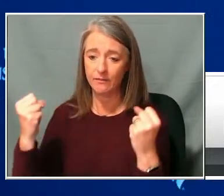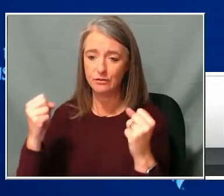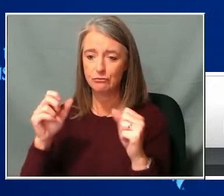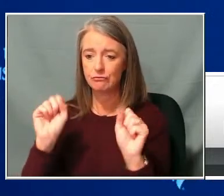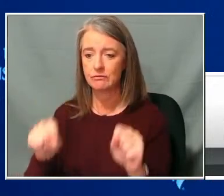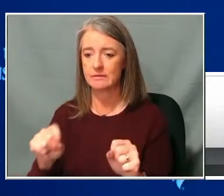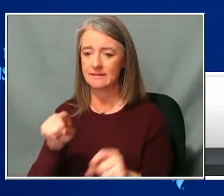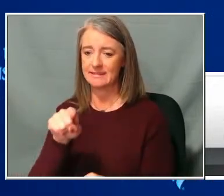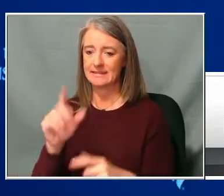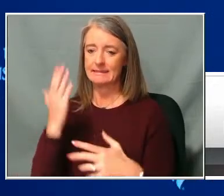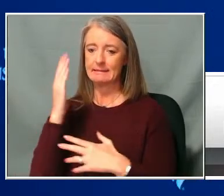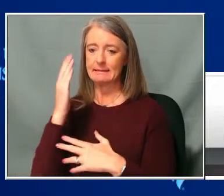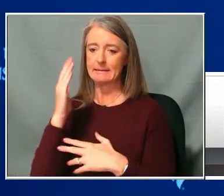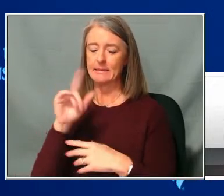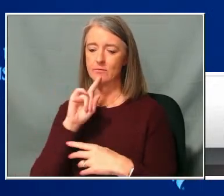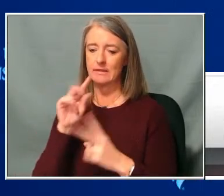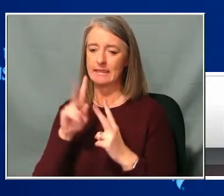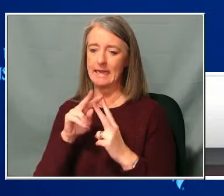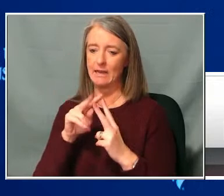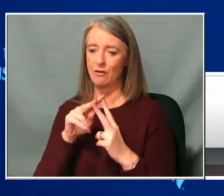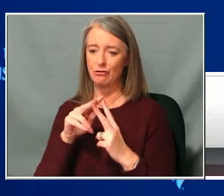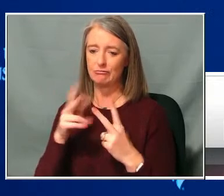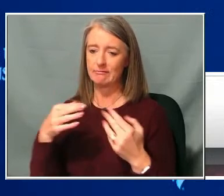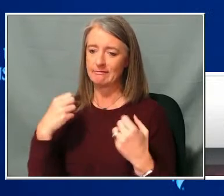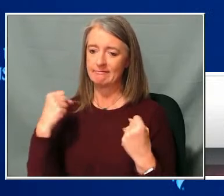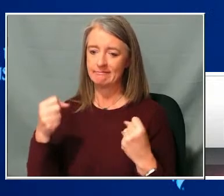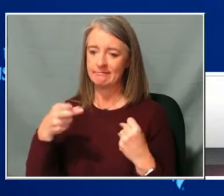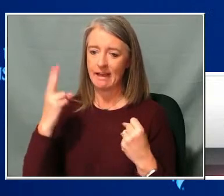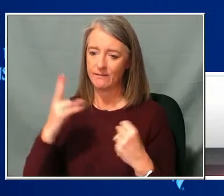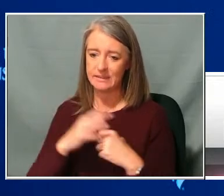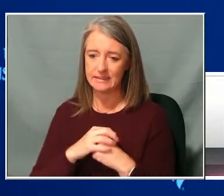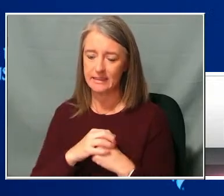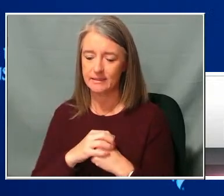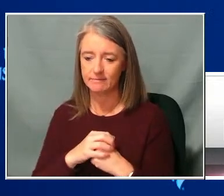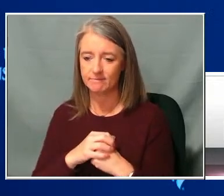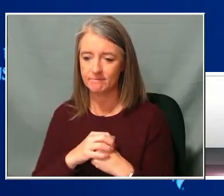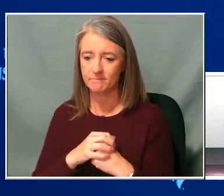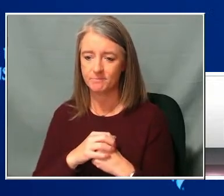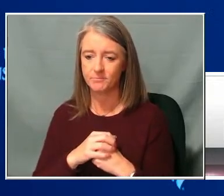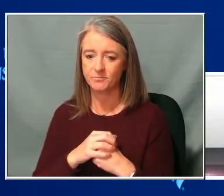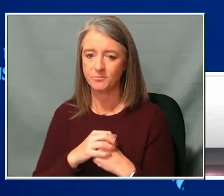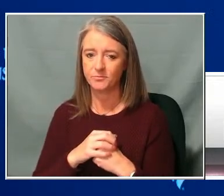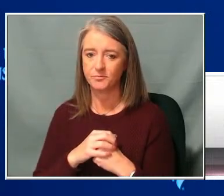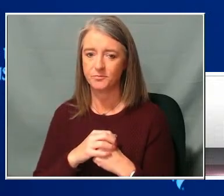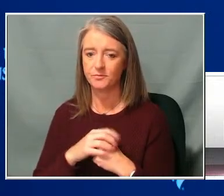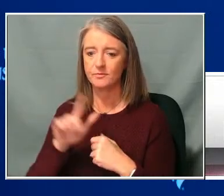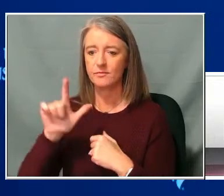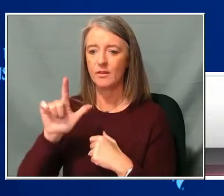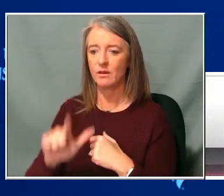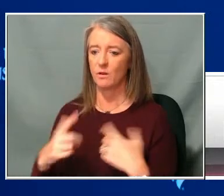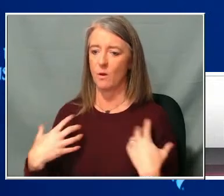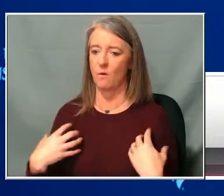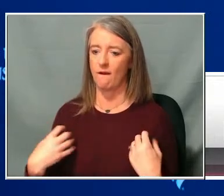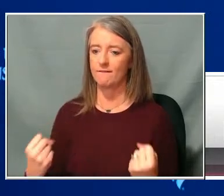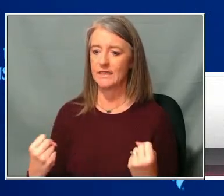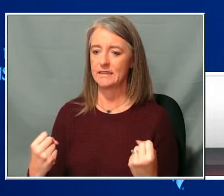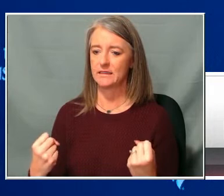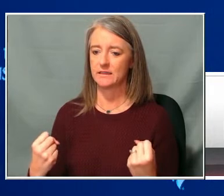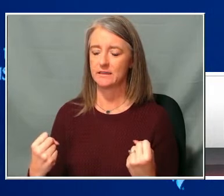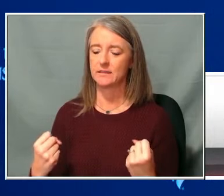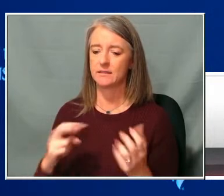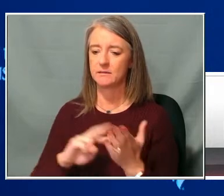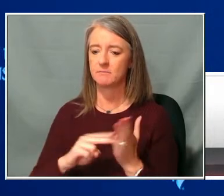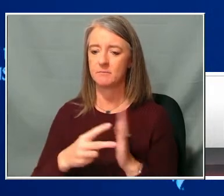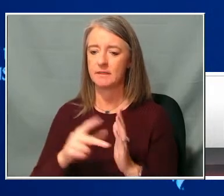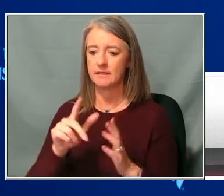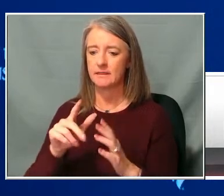not seem that it is either of those two. So this seems, what it says is it's a low confidence that it's being a lab